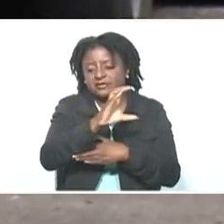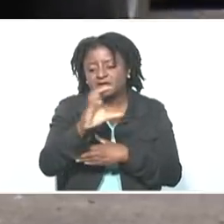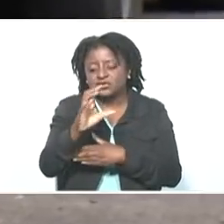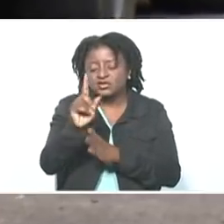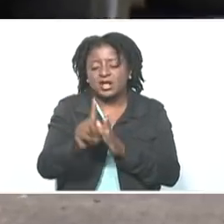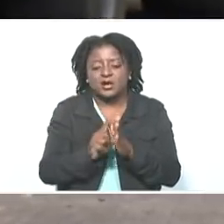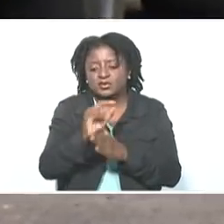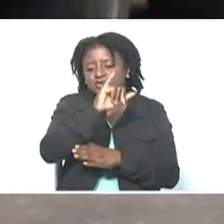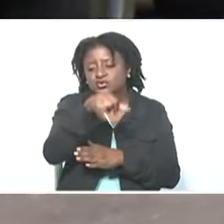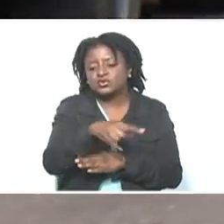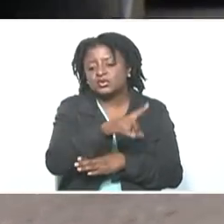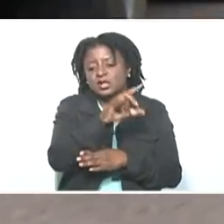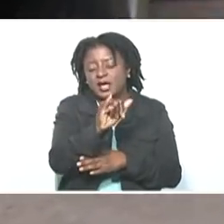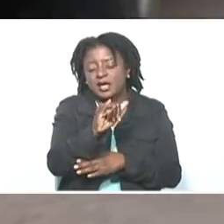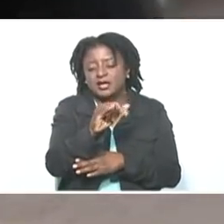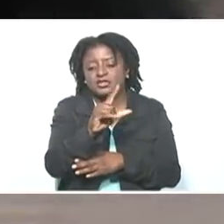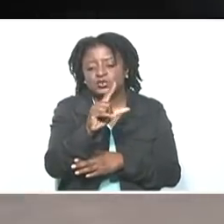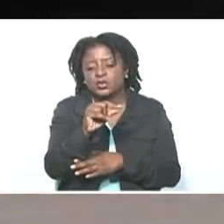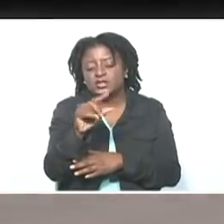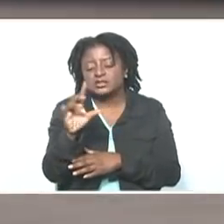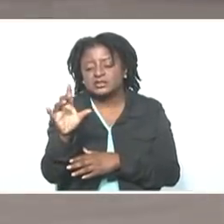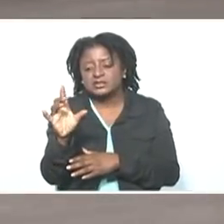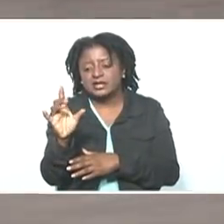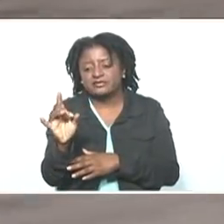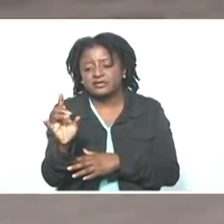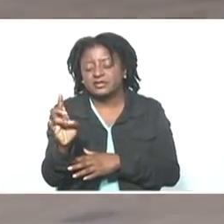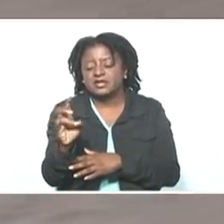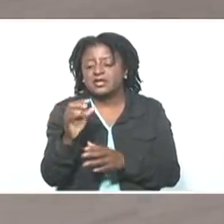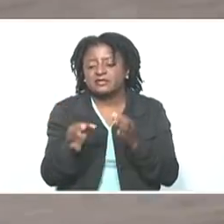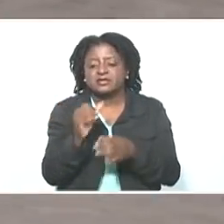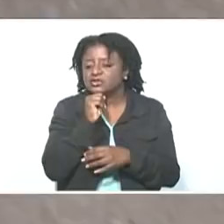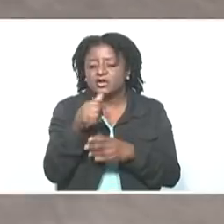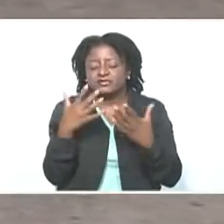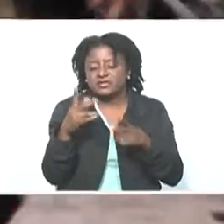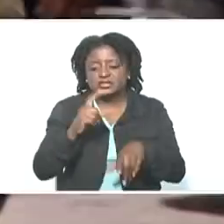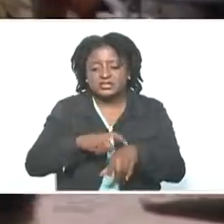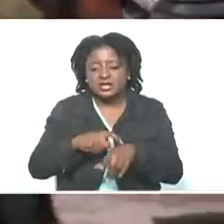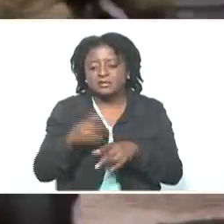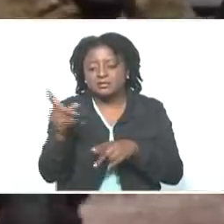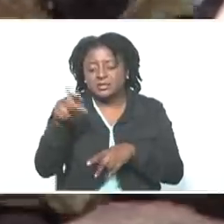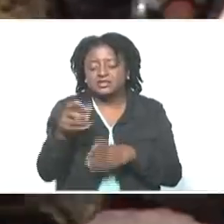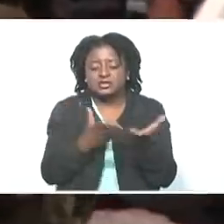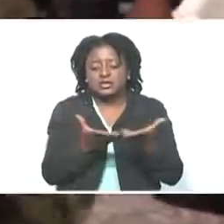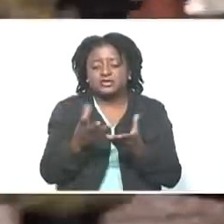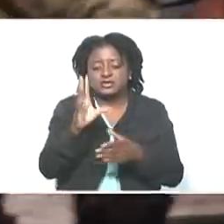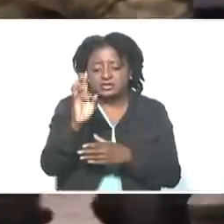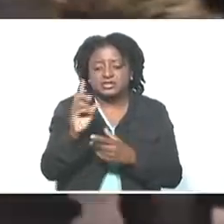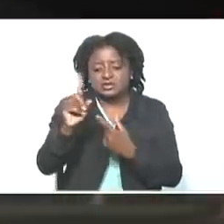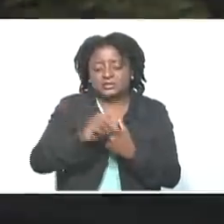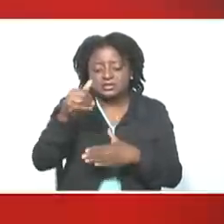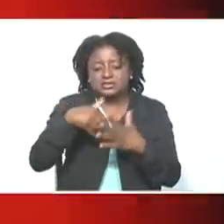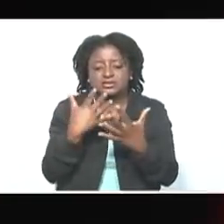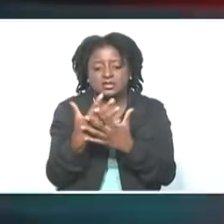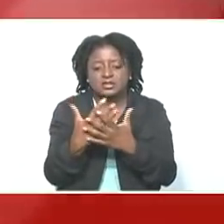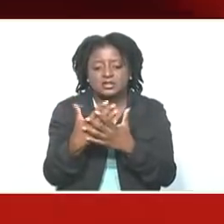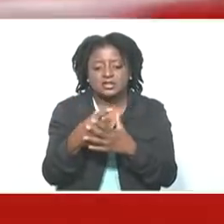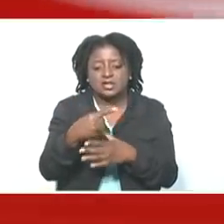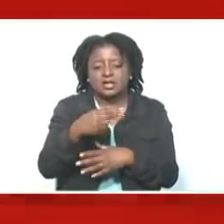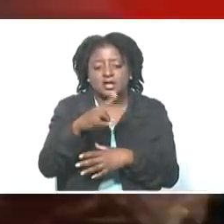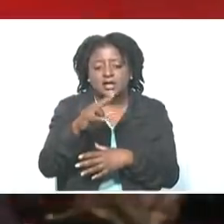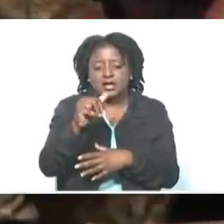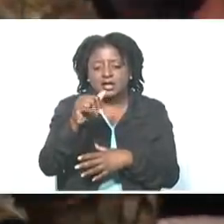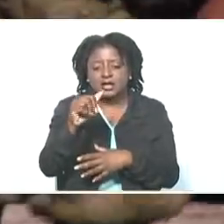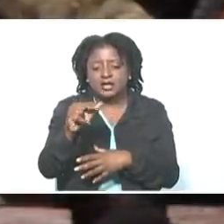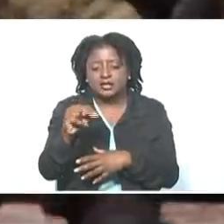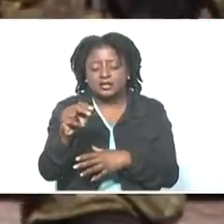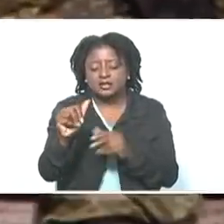the time, he'll have to serve 6 months behind bars. Guyanese national Nakuma Langhorne appeared in the South